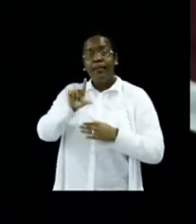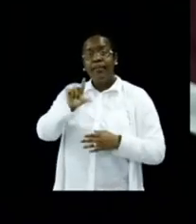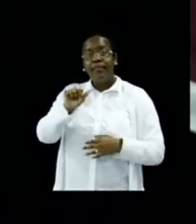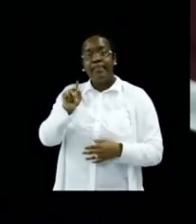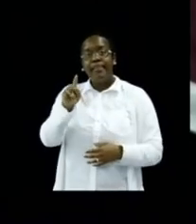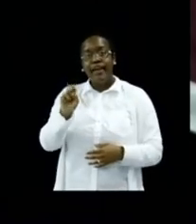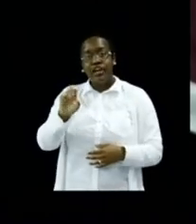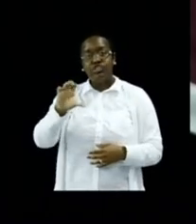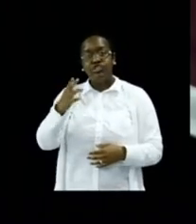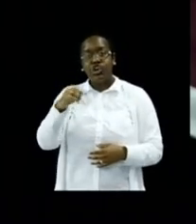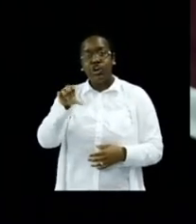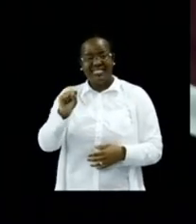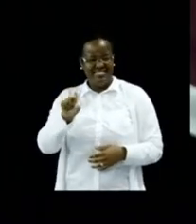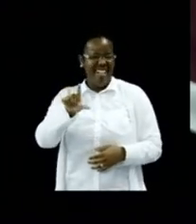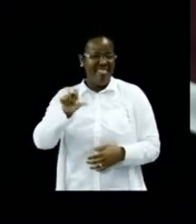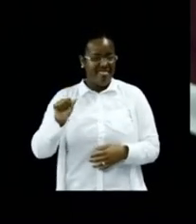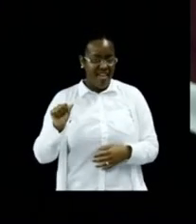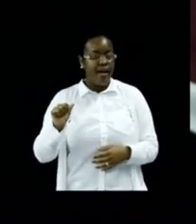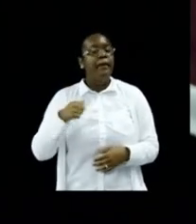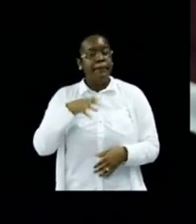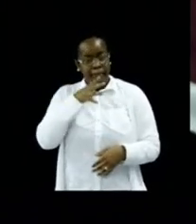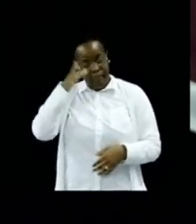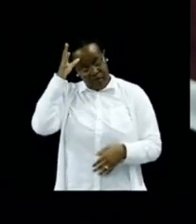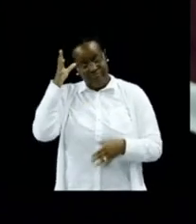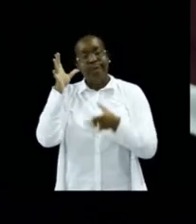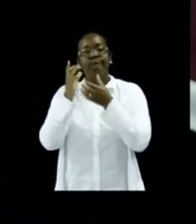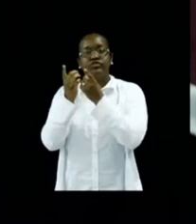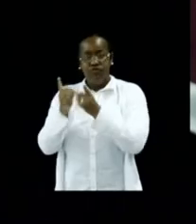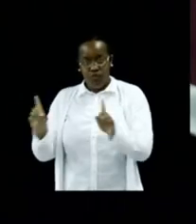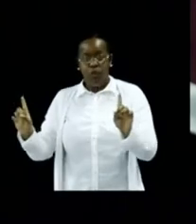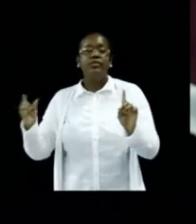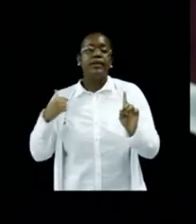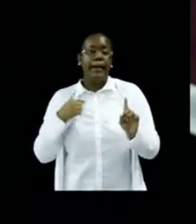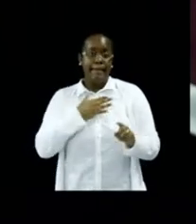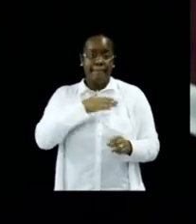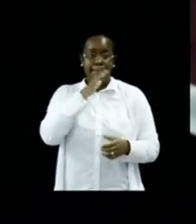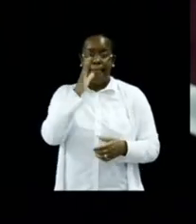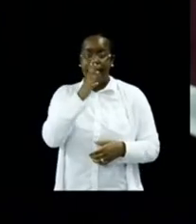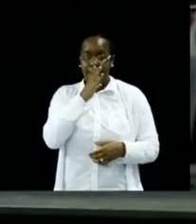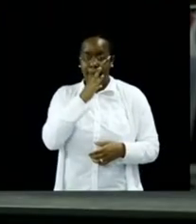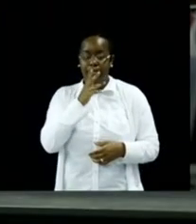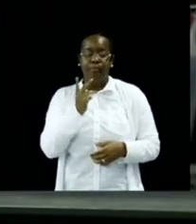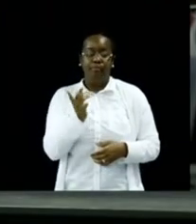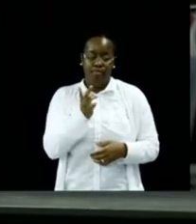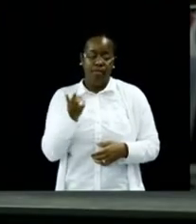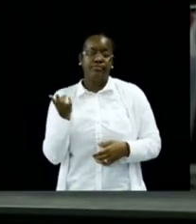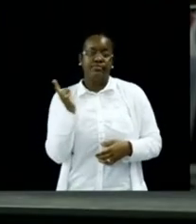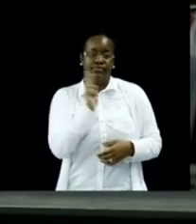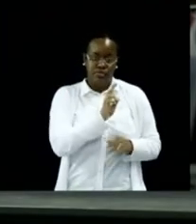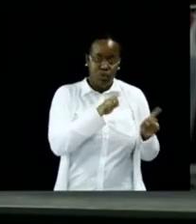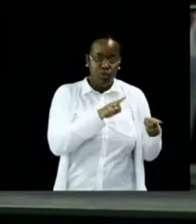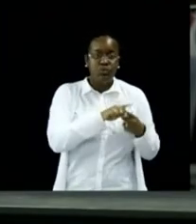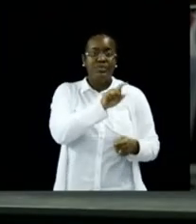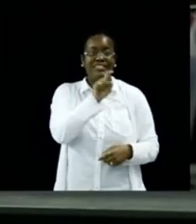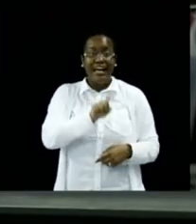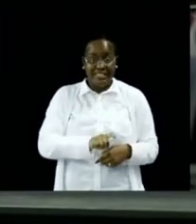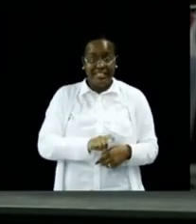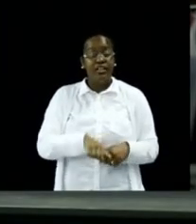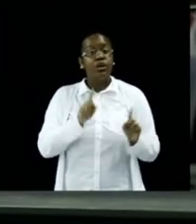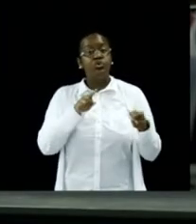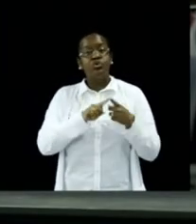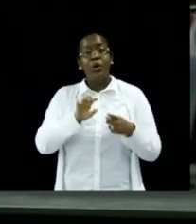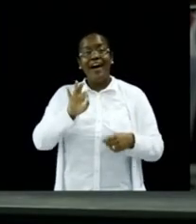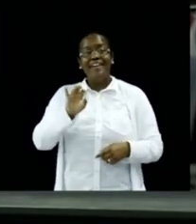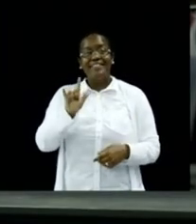Louisiana. My parents got divorced and my mother and I moved here to Houston, Texas. I attended Fleming Middle School and